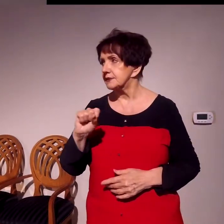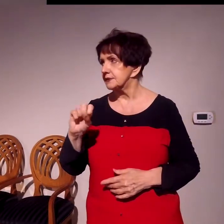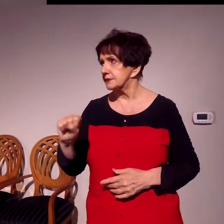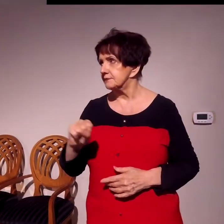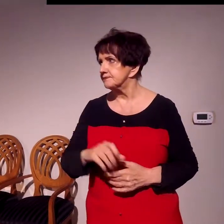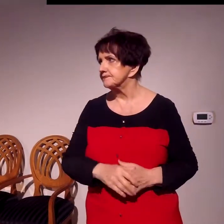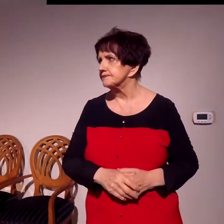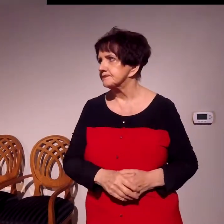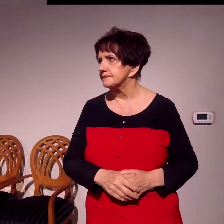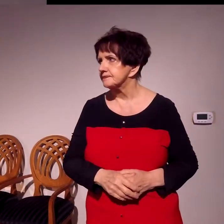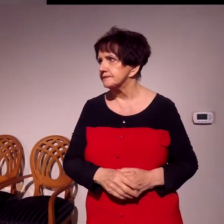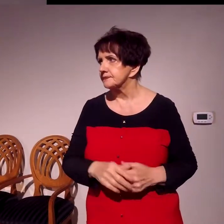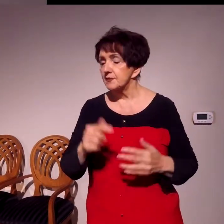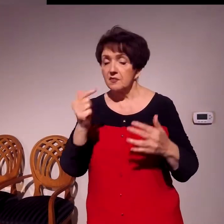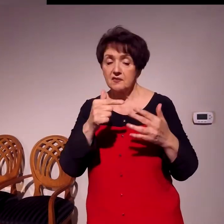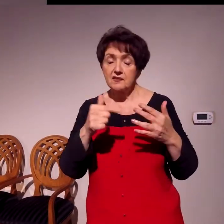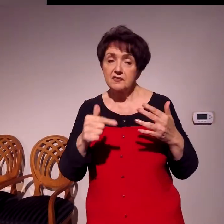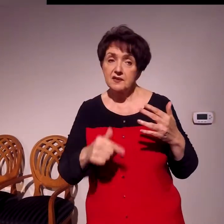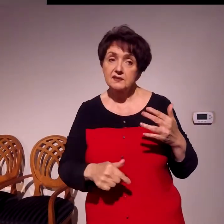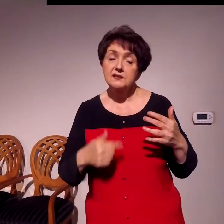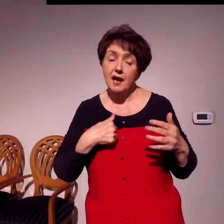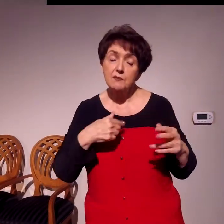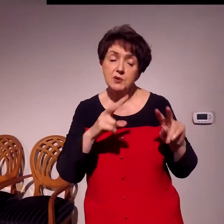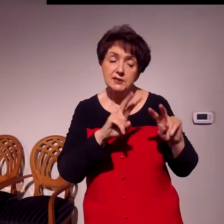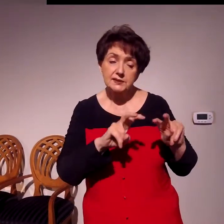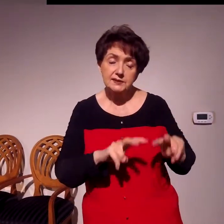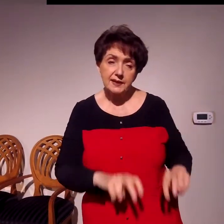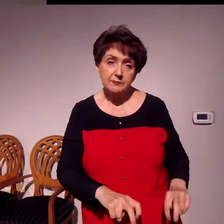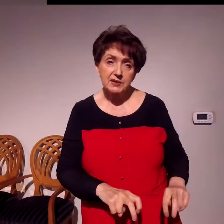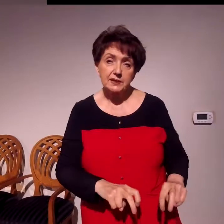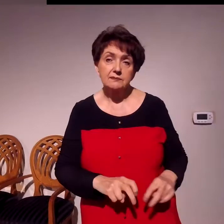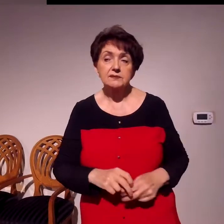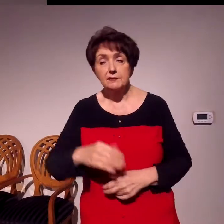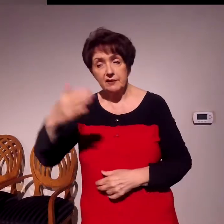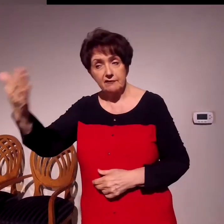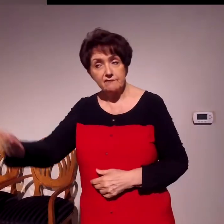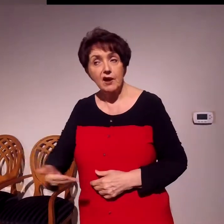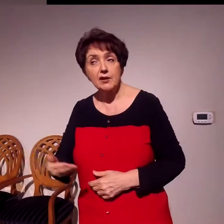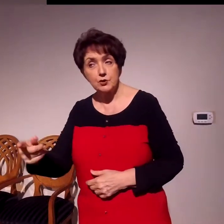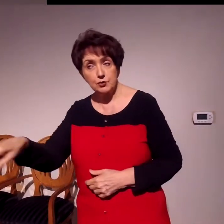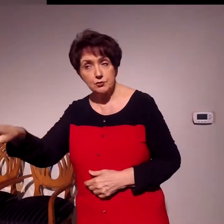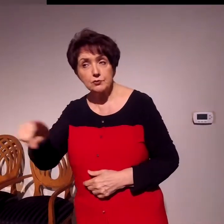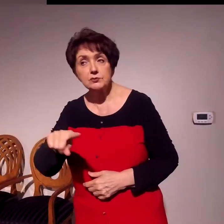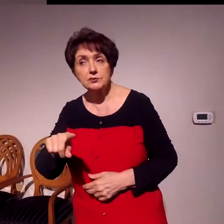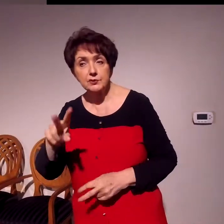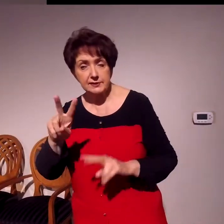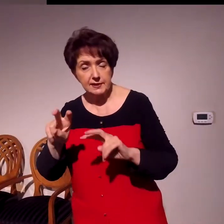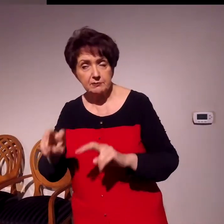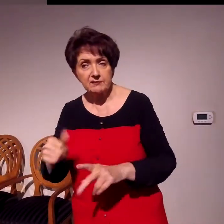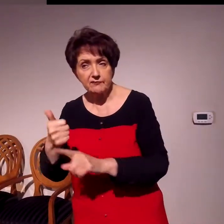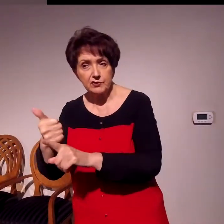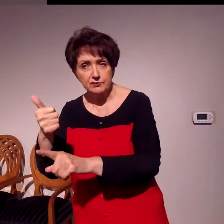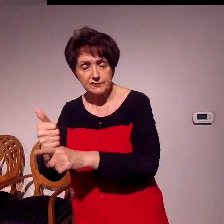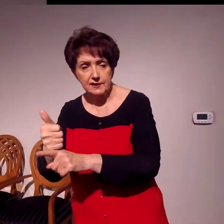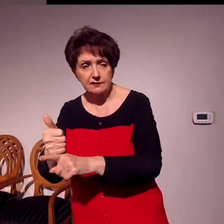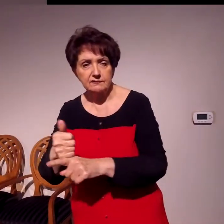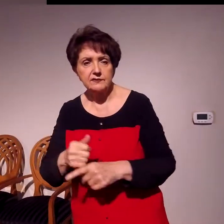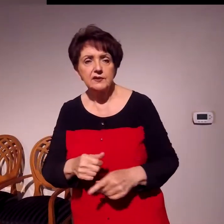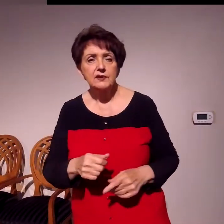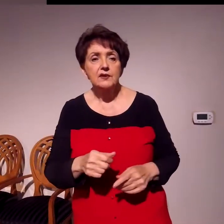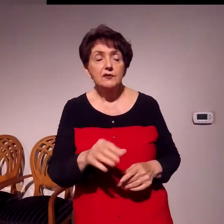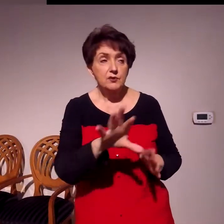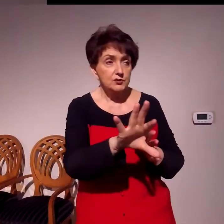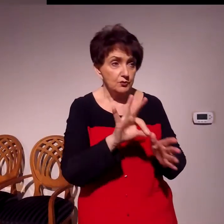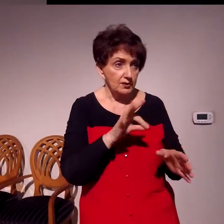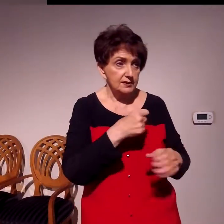these are the things that I've been examining, and I invite you to think about it for yourself. We have to examine the choices that